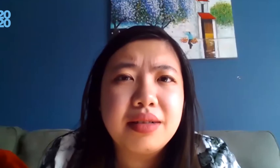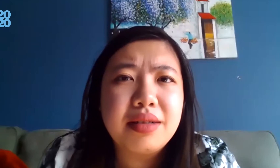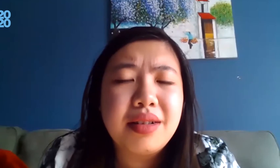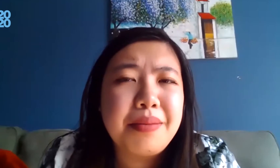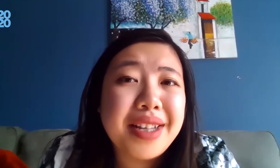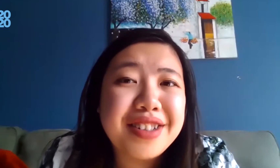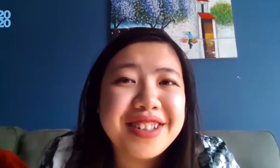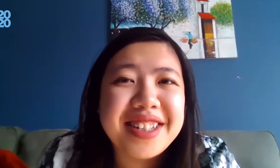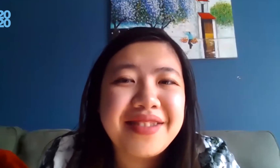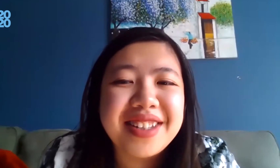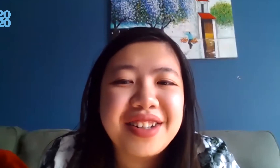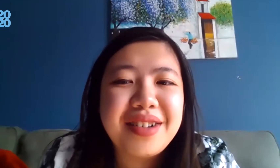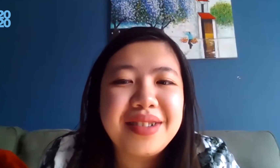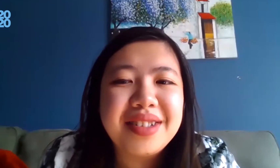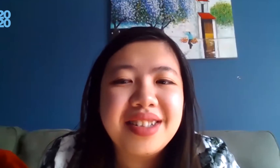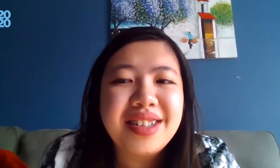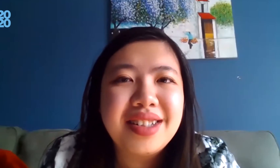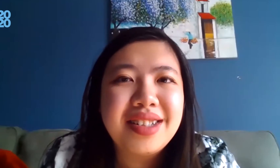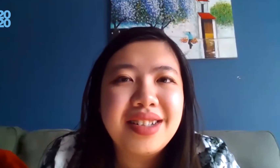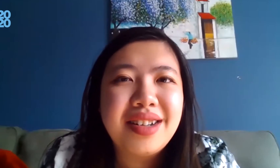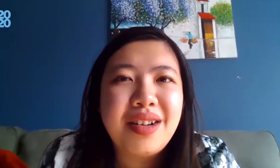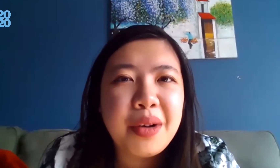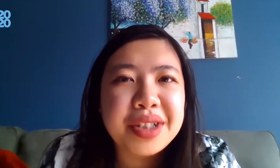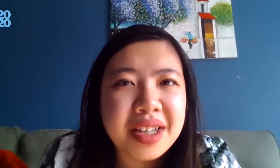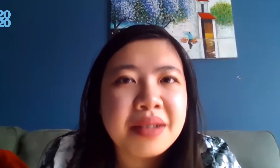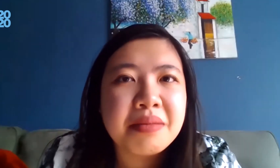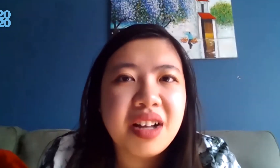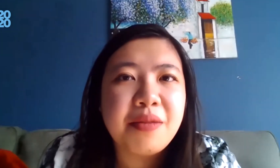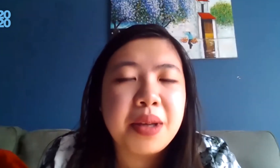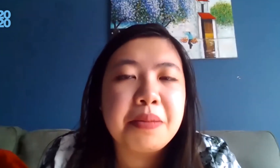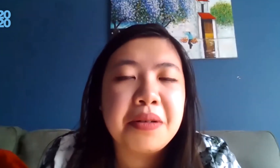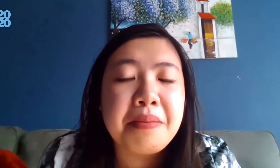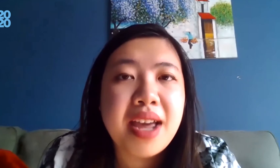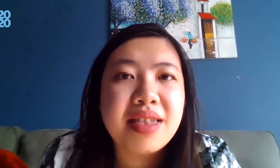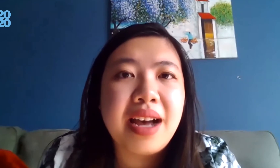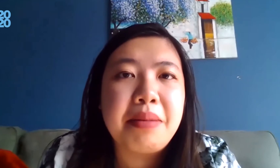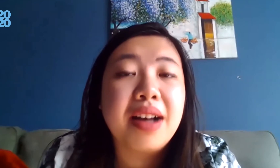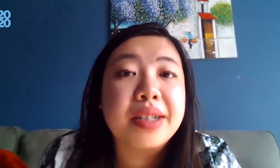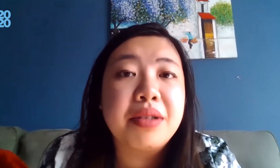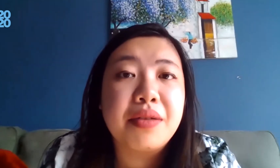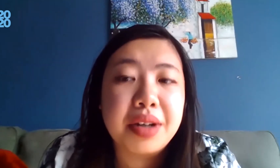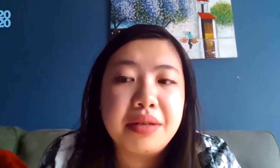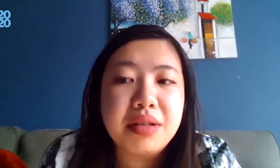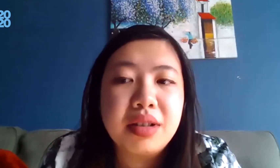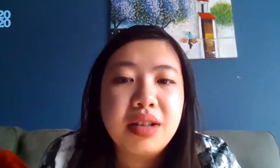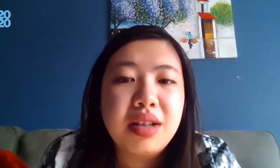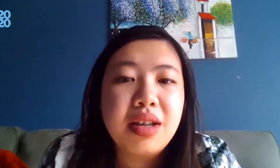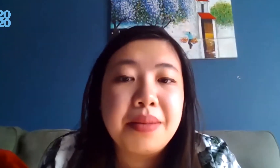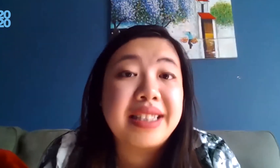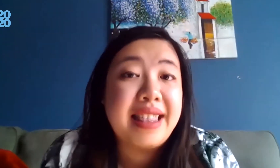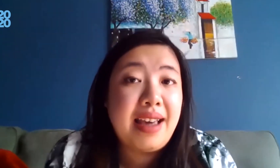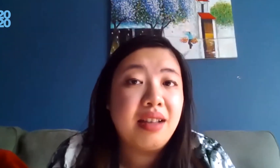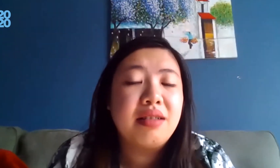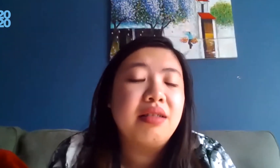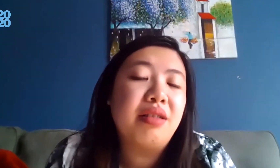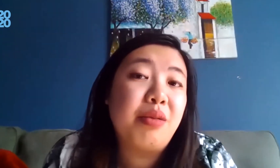book, binged a TV show? A whole team of people made that possible for you,